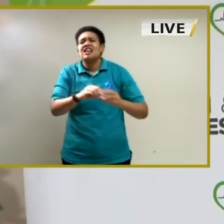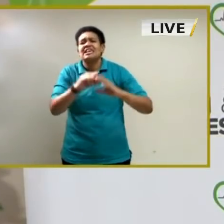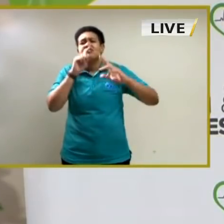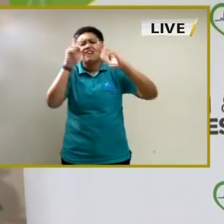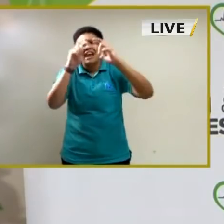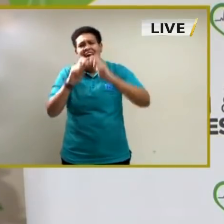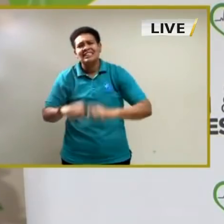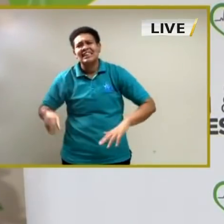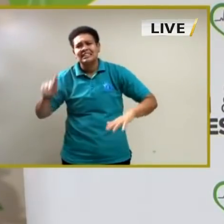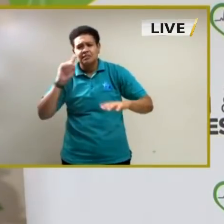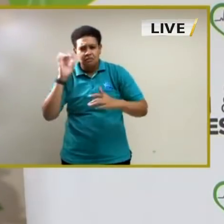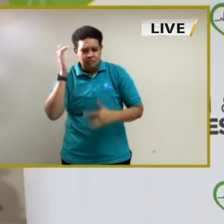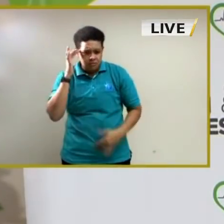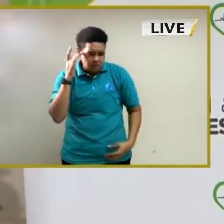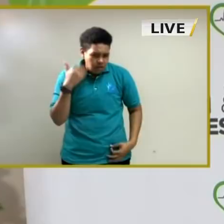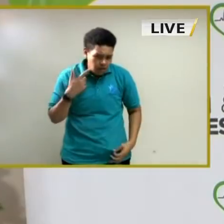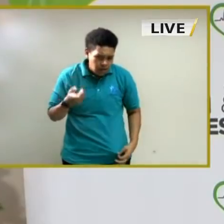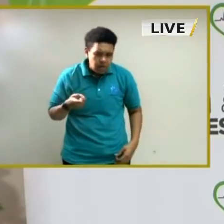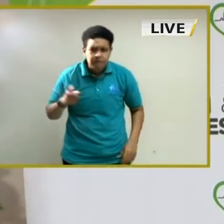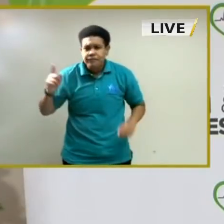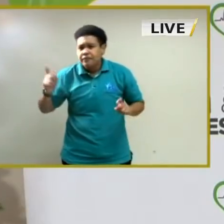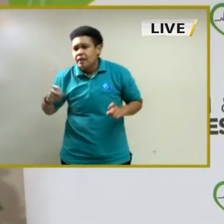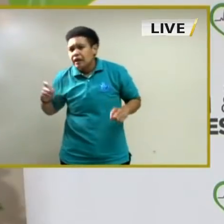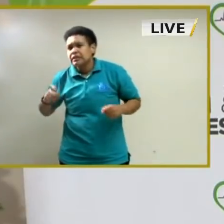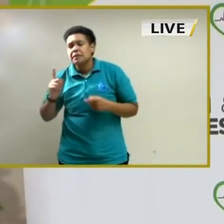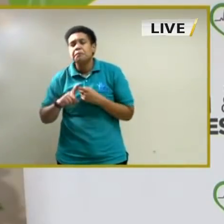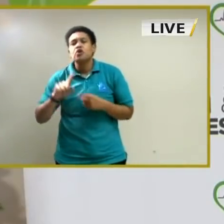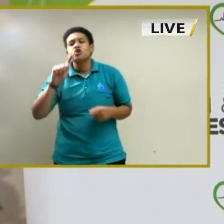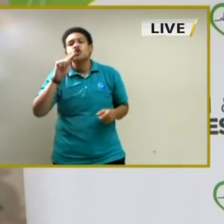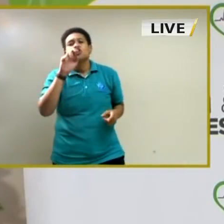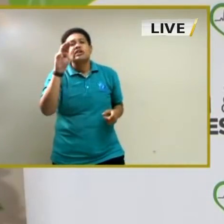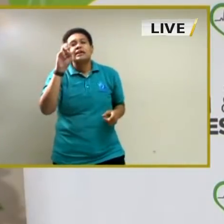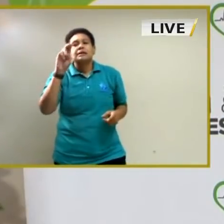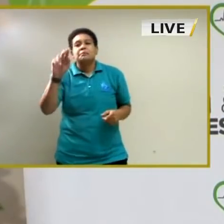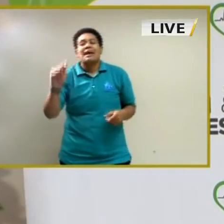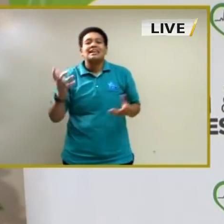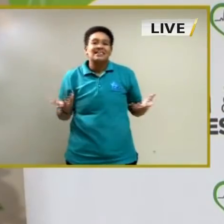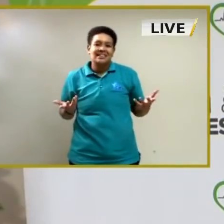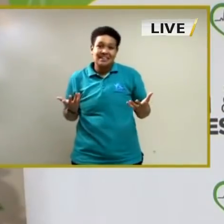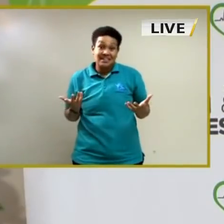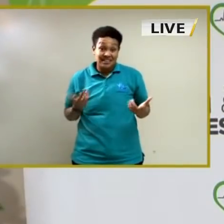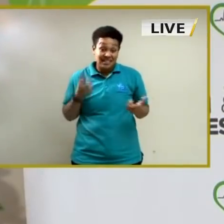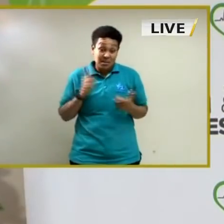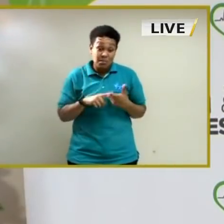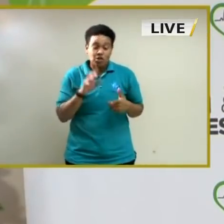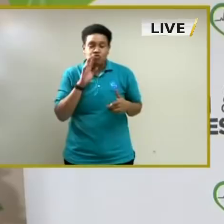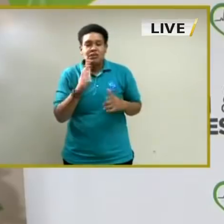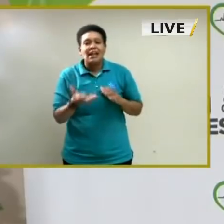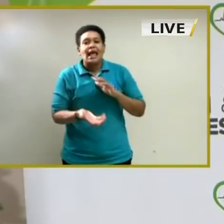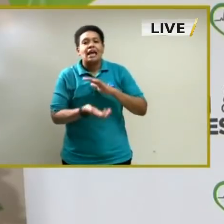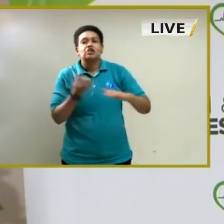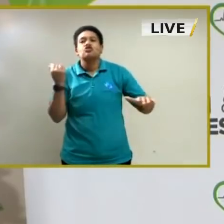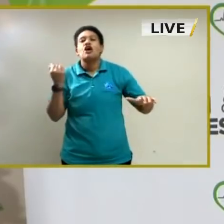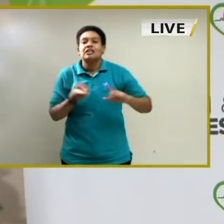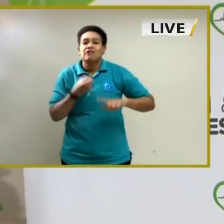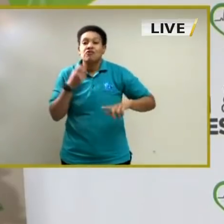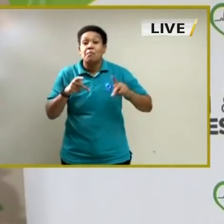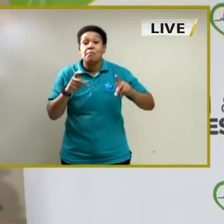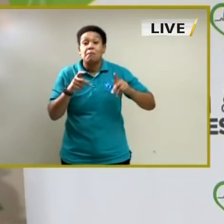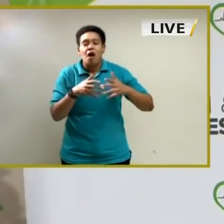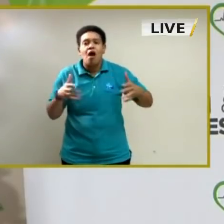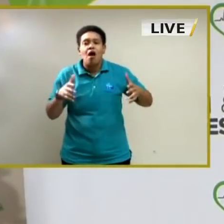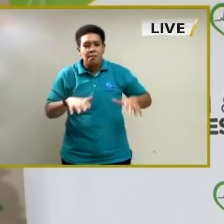assessing symptoms, testing and treatment, and extracting from the